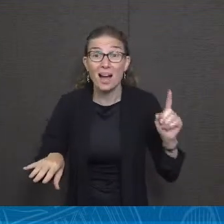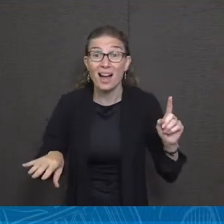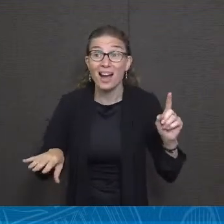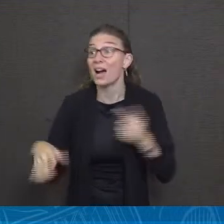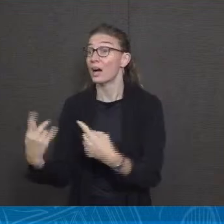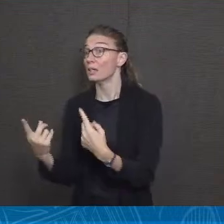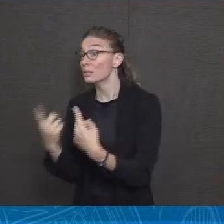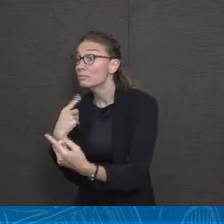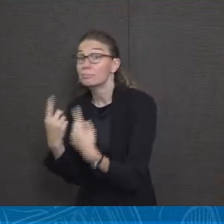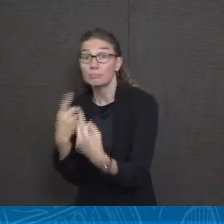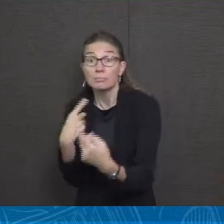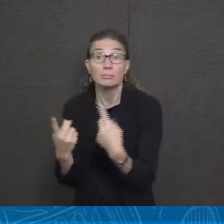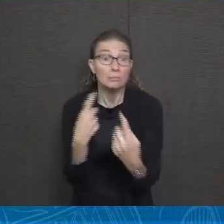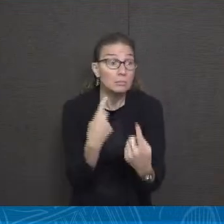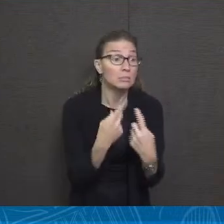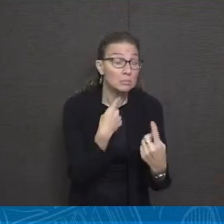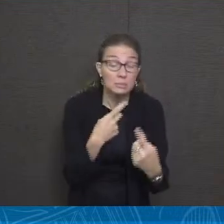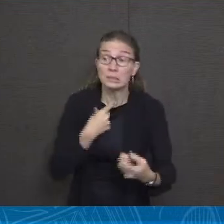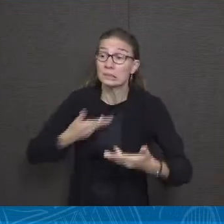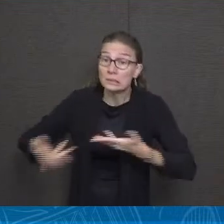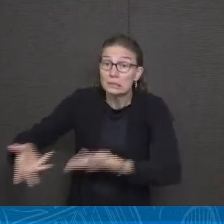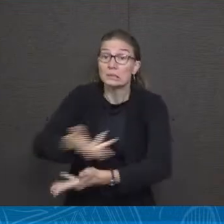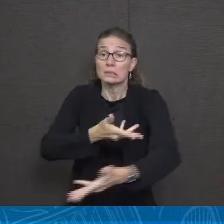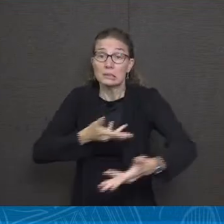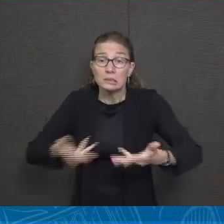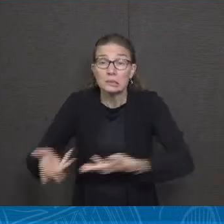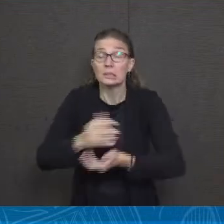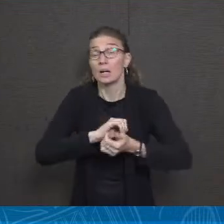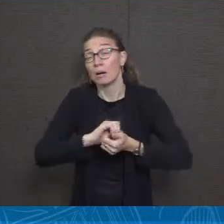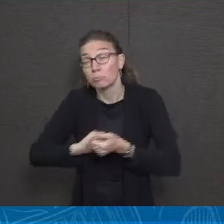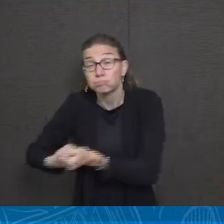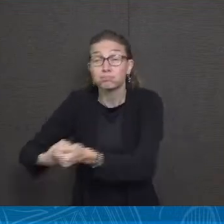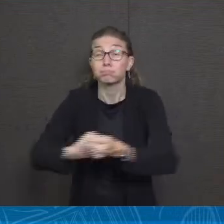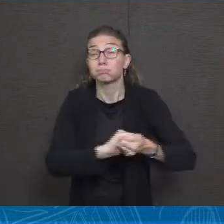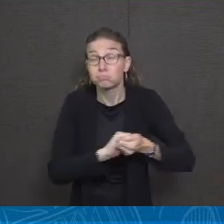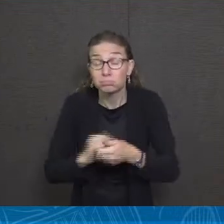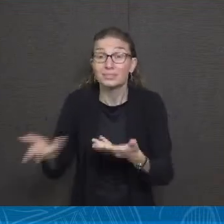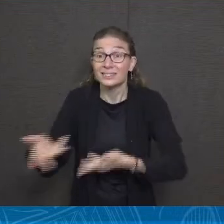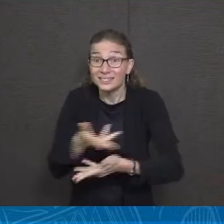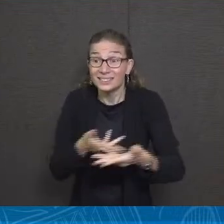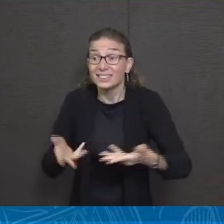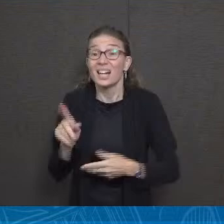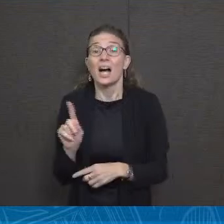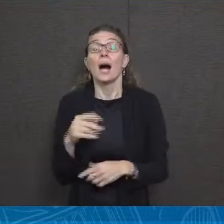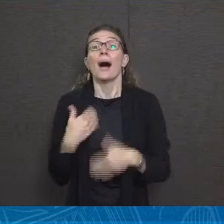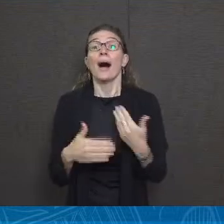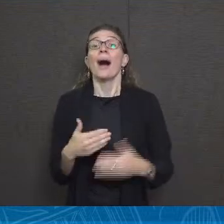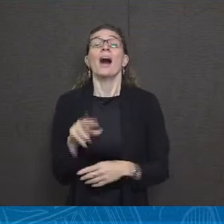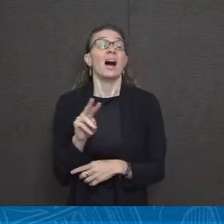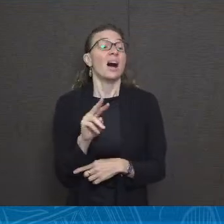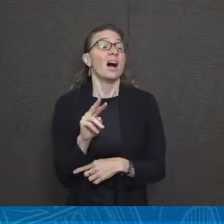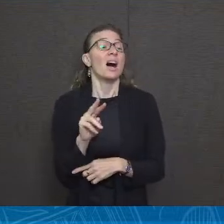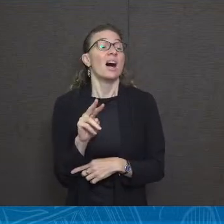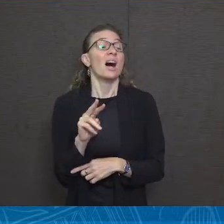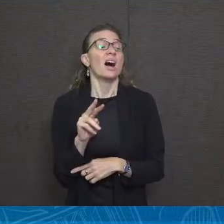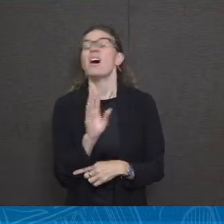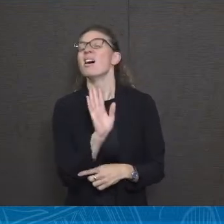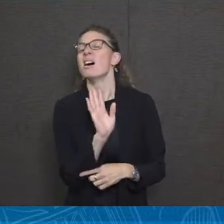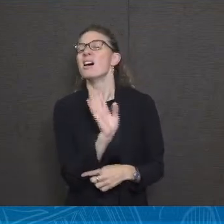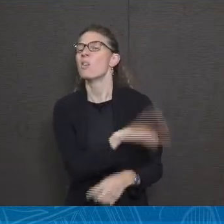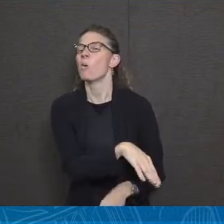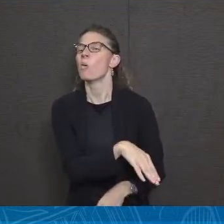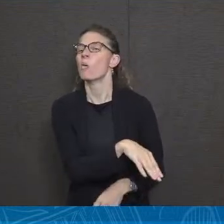this consultation, all of this work together, all of this collaboration, that actually no, we're not going to put that into our law. Or the